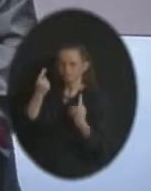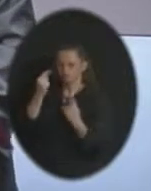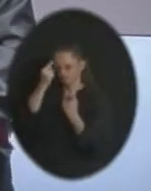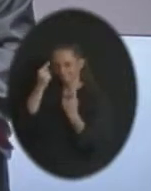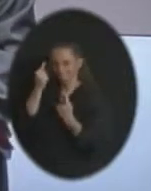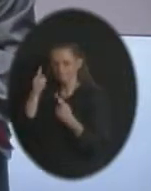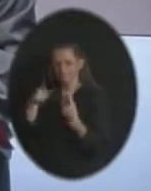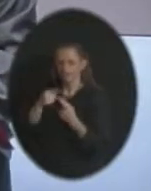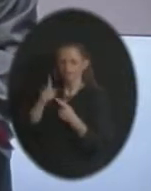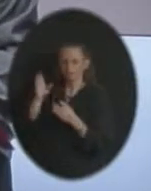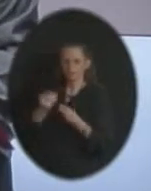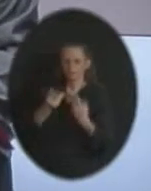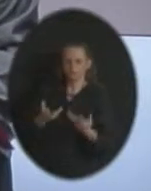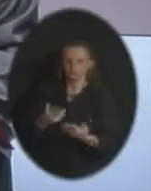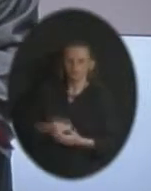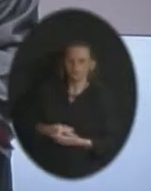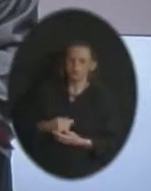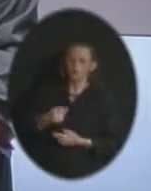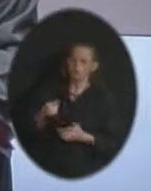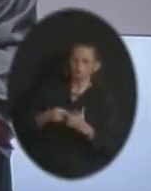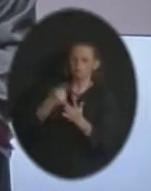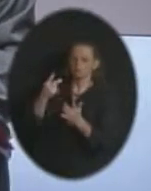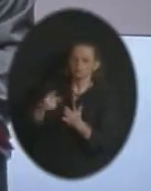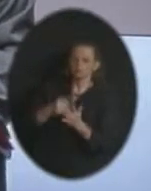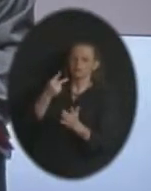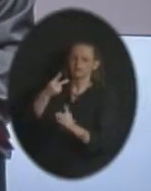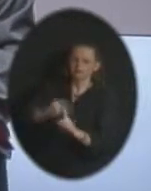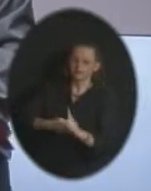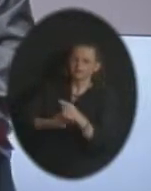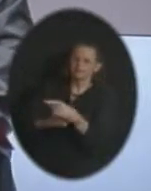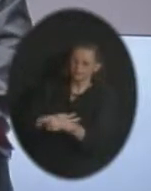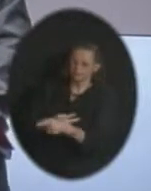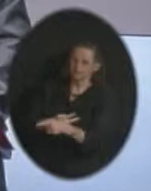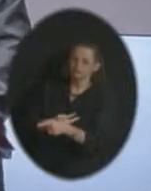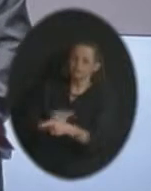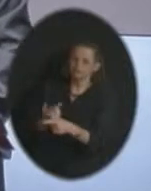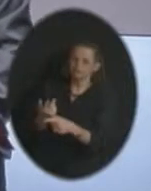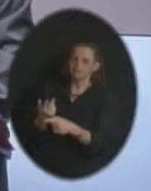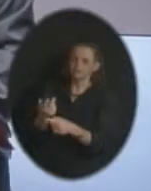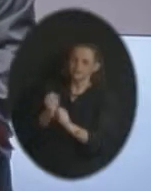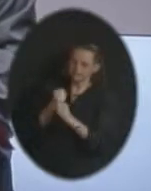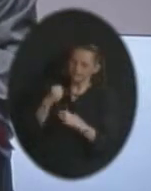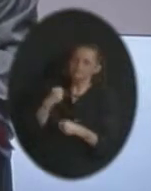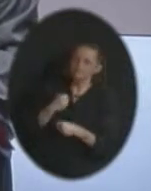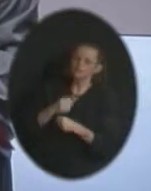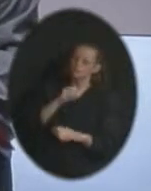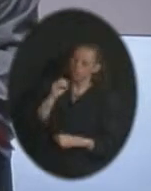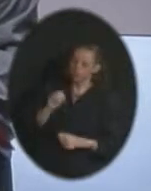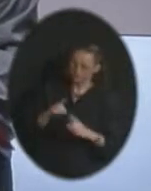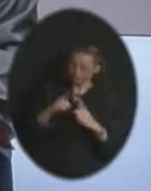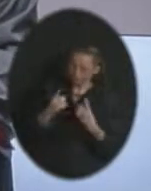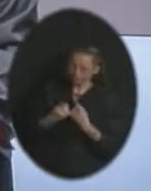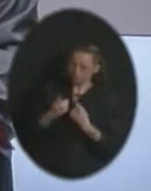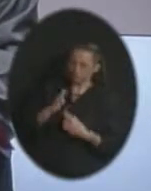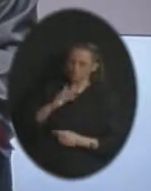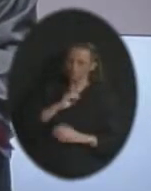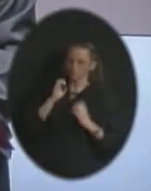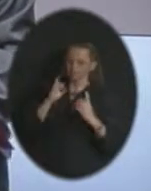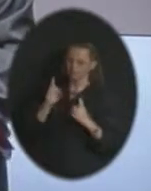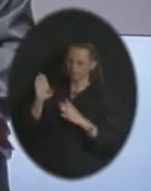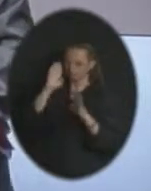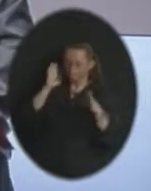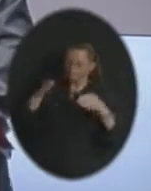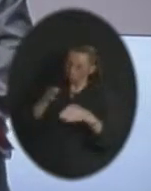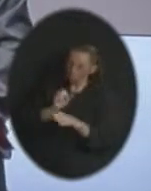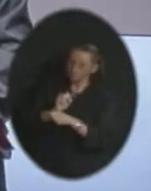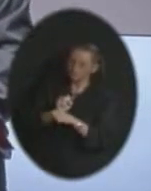two Thursday nights a month for the past 8 years, Rita has made the Olathe School District and the Board of Education her focus and work, and we are truly